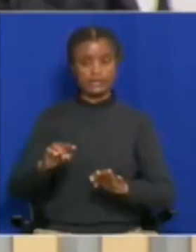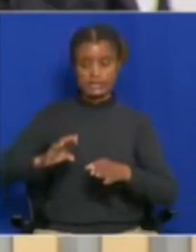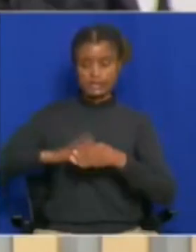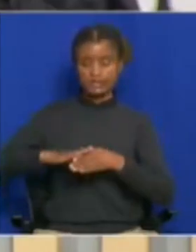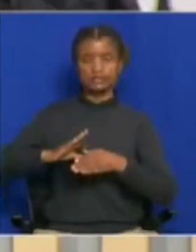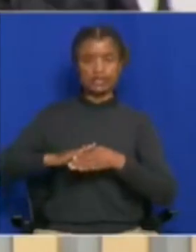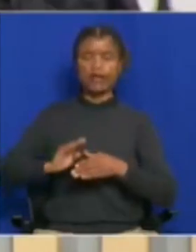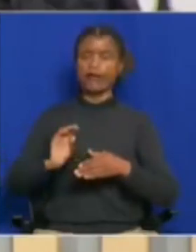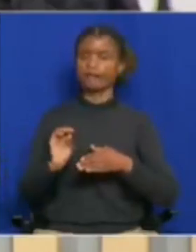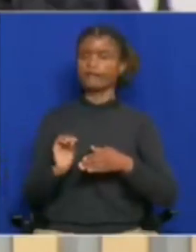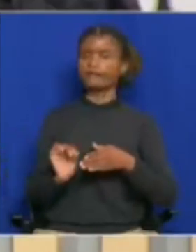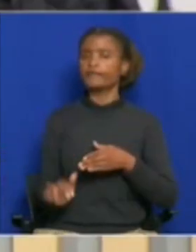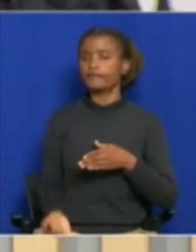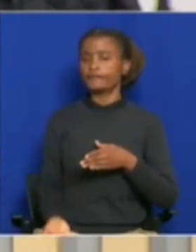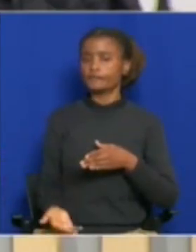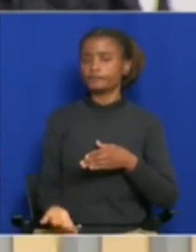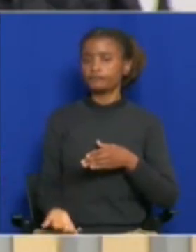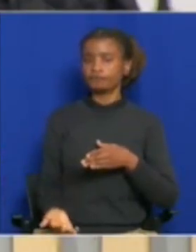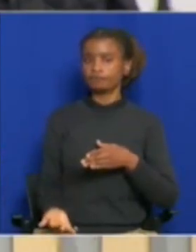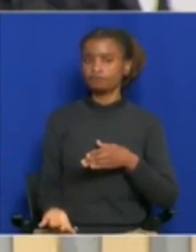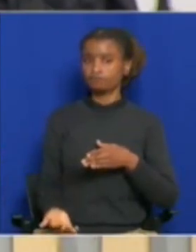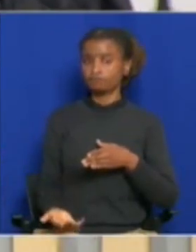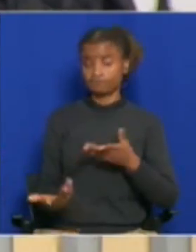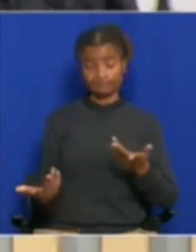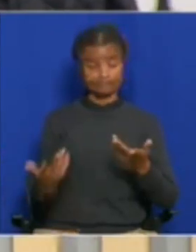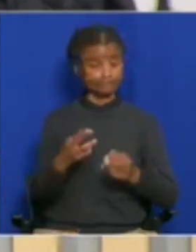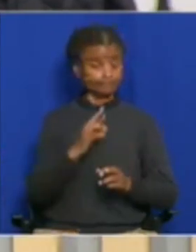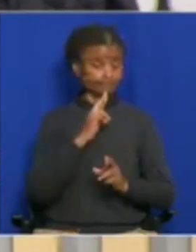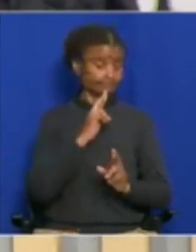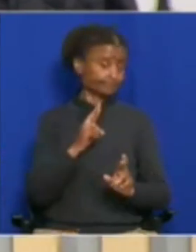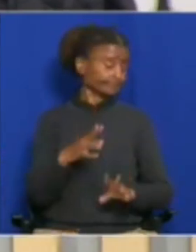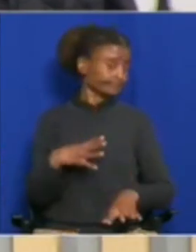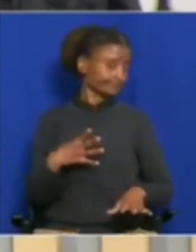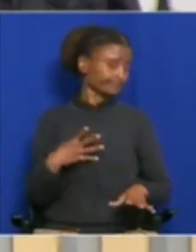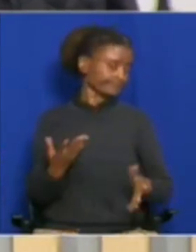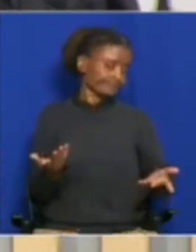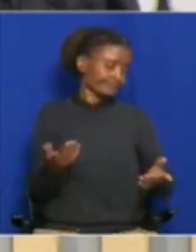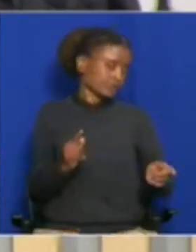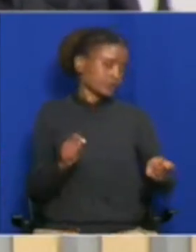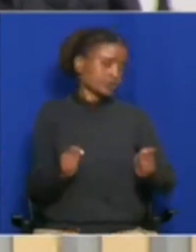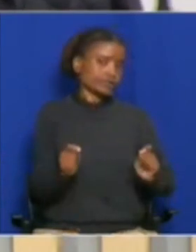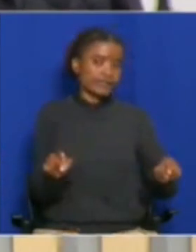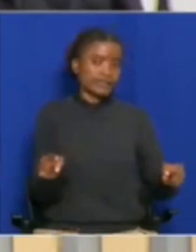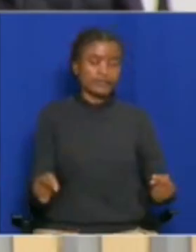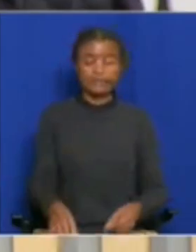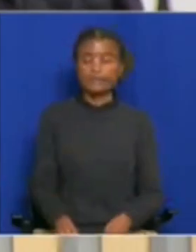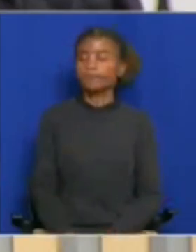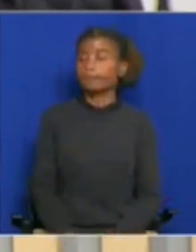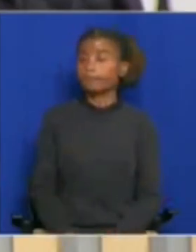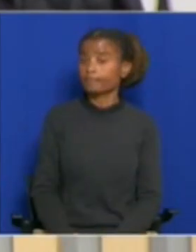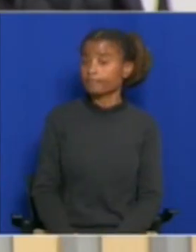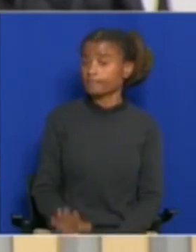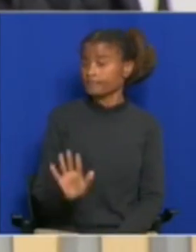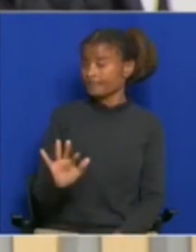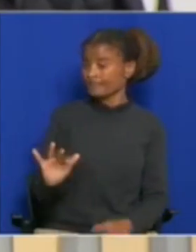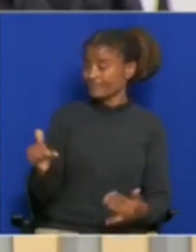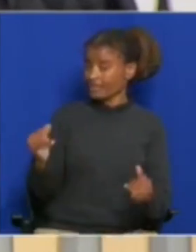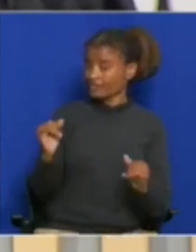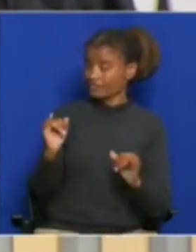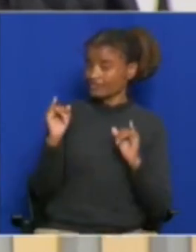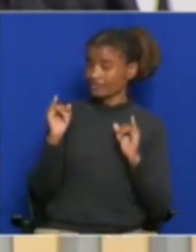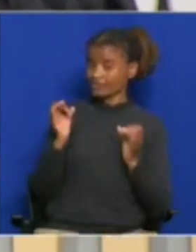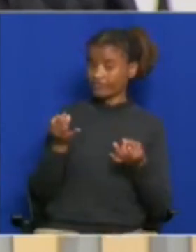I've given the answer, Commissioner. I can't change that answer. Are you seriously telling us that